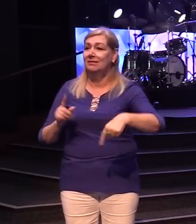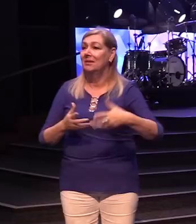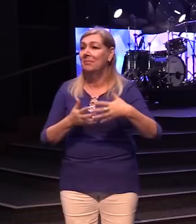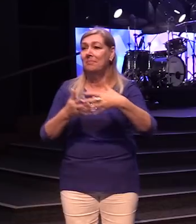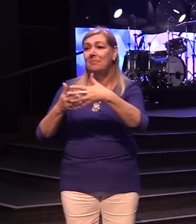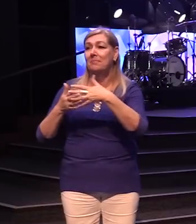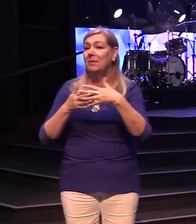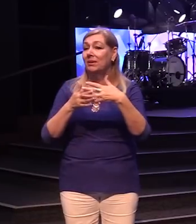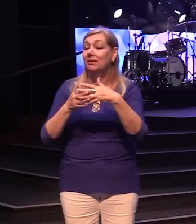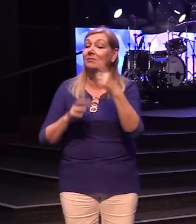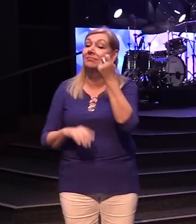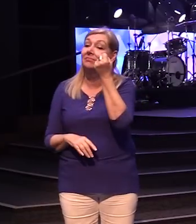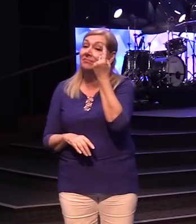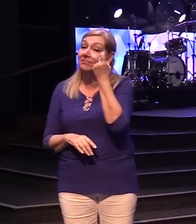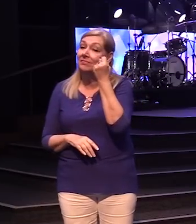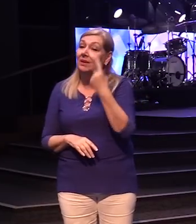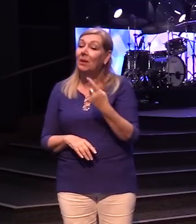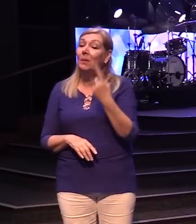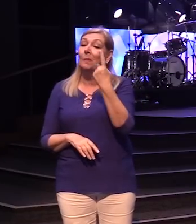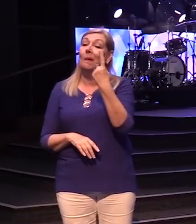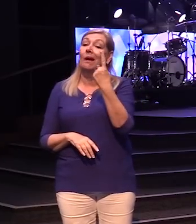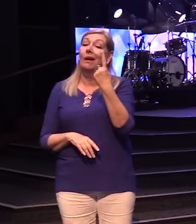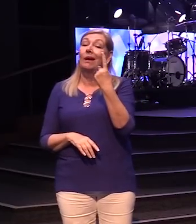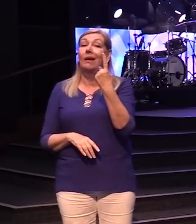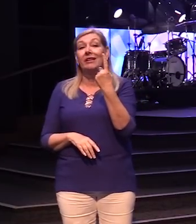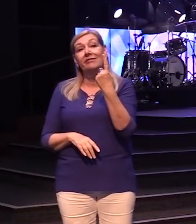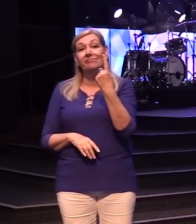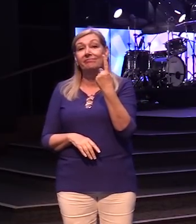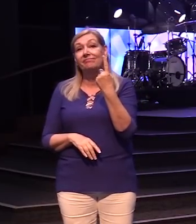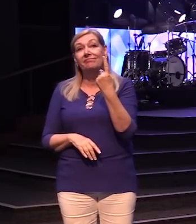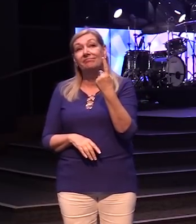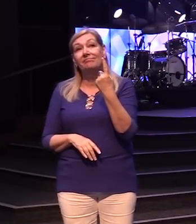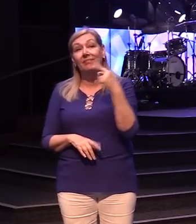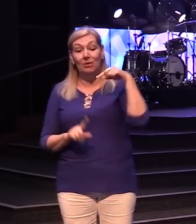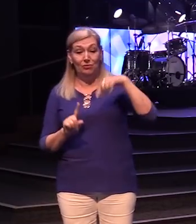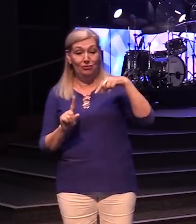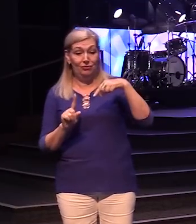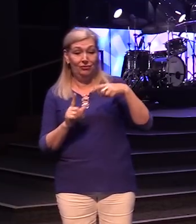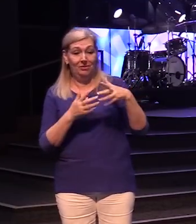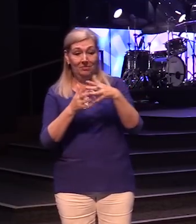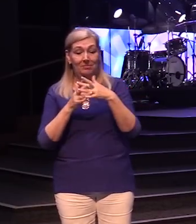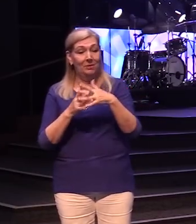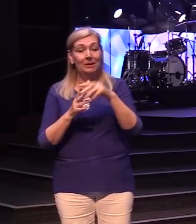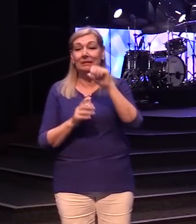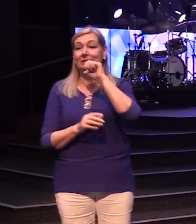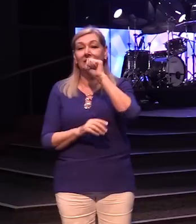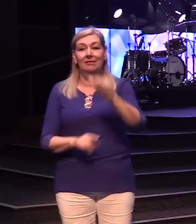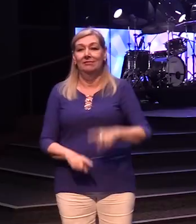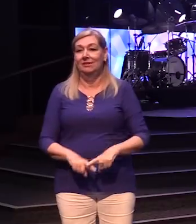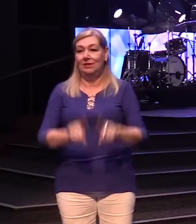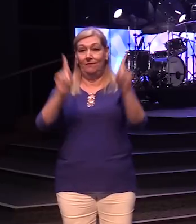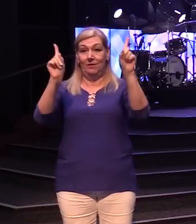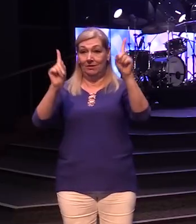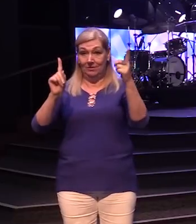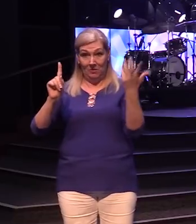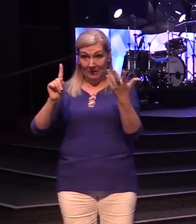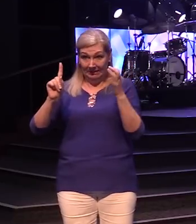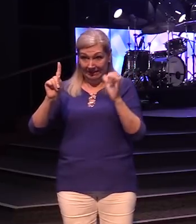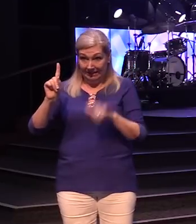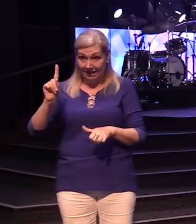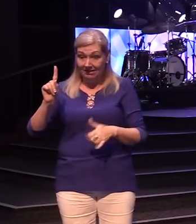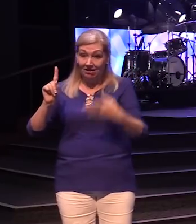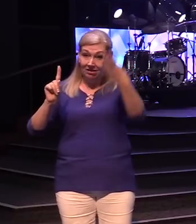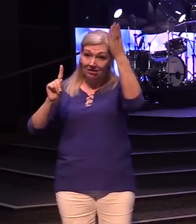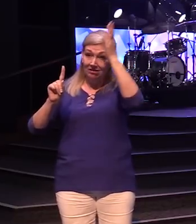There is one way, however, in which America is not and will not be exceptional. And that is